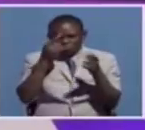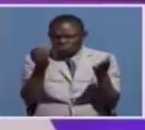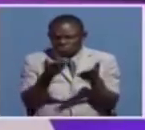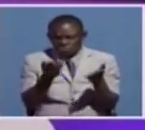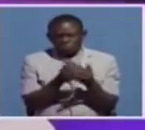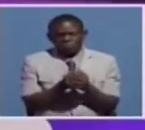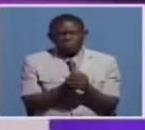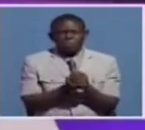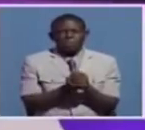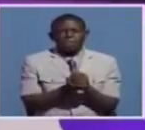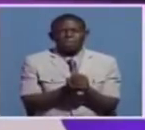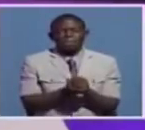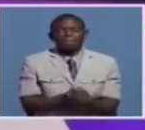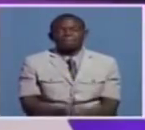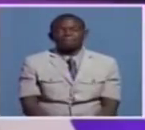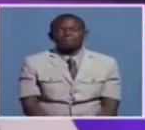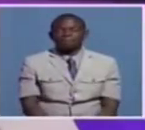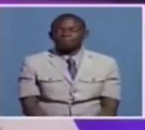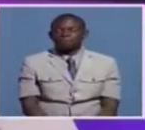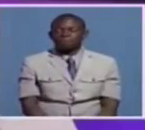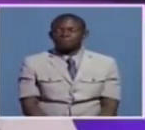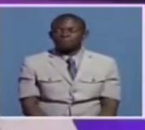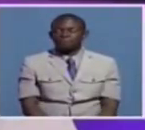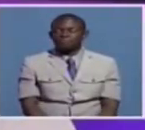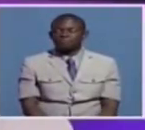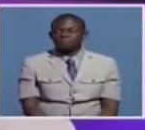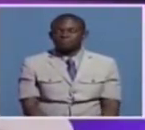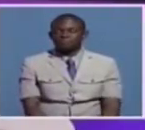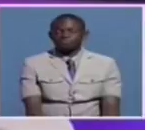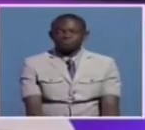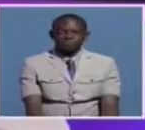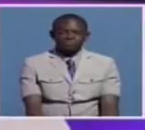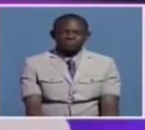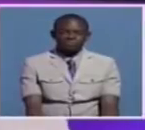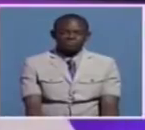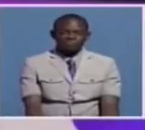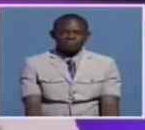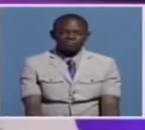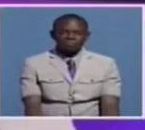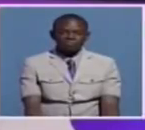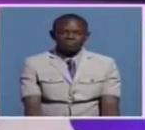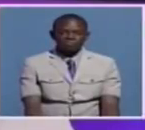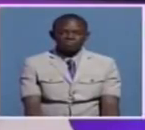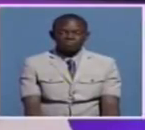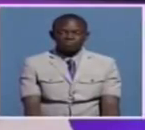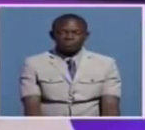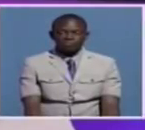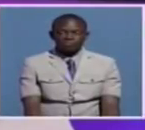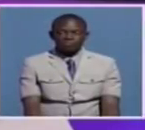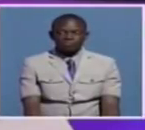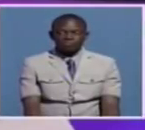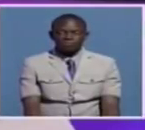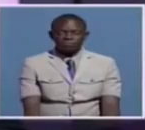colonialists than to the black people. So that pressure was always there. I want to move from the